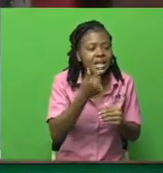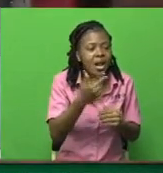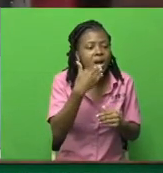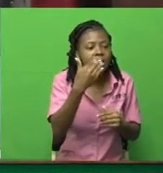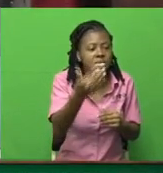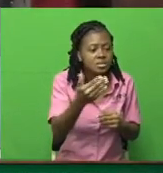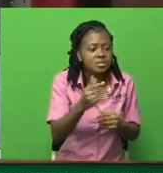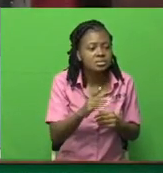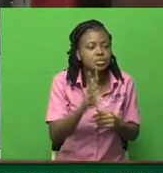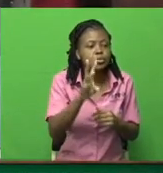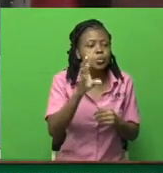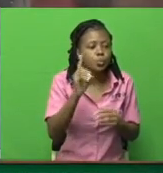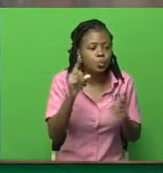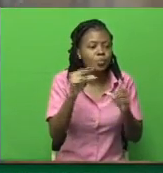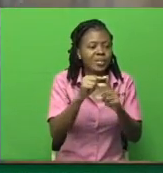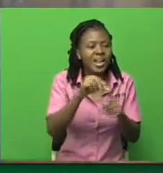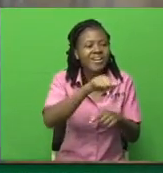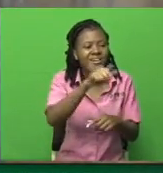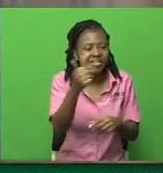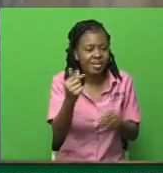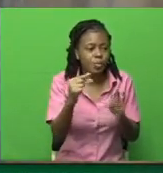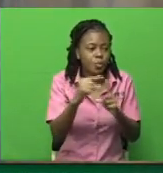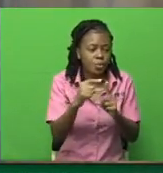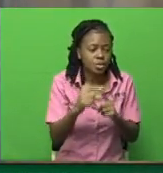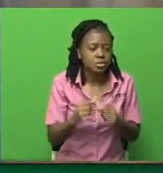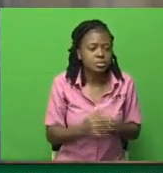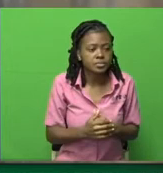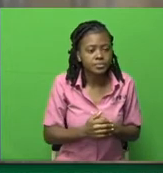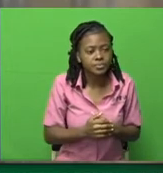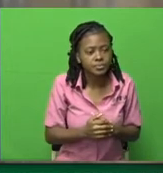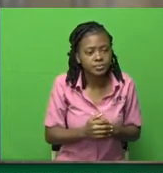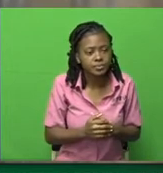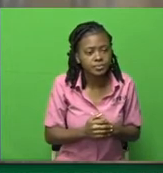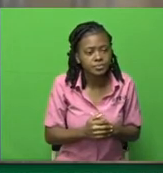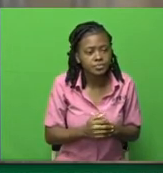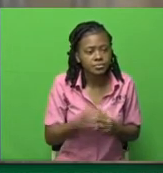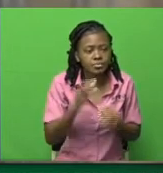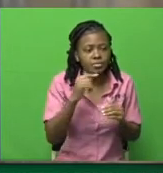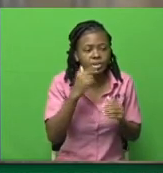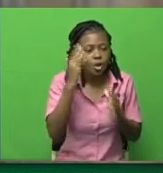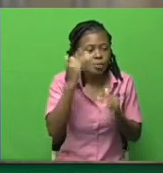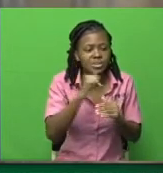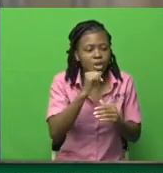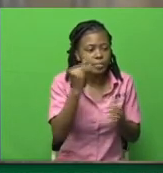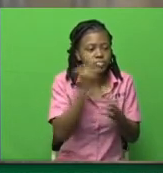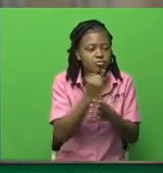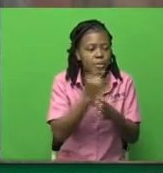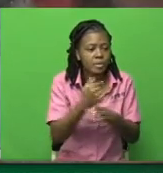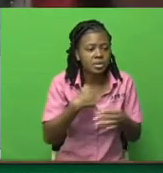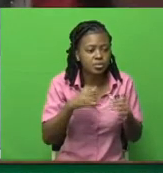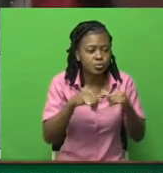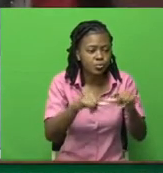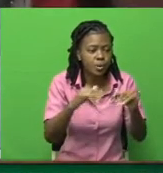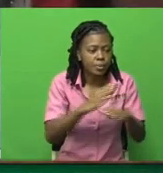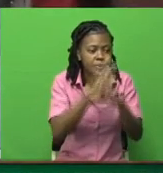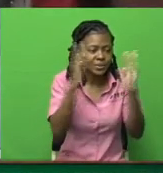way to see it certainly I hope this doesn't come continue for the rest of the morning do